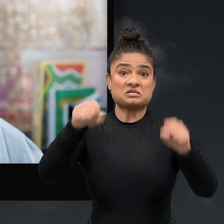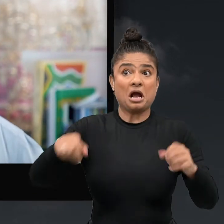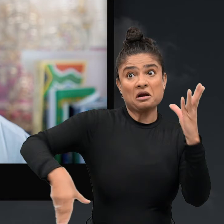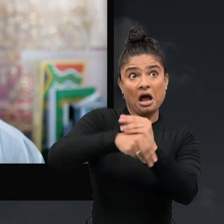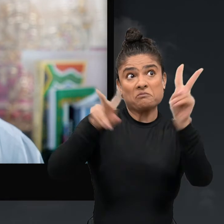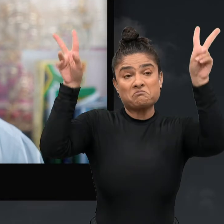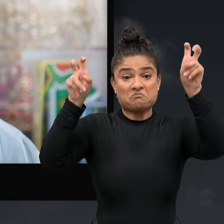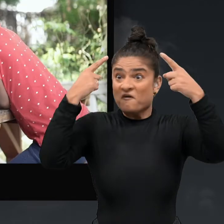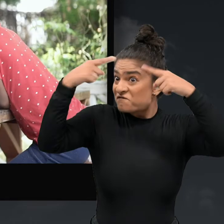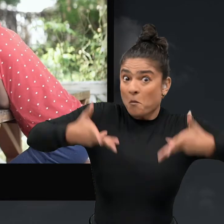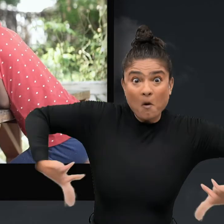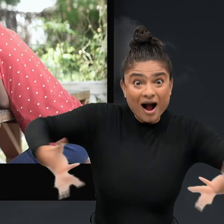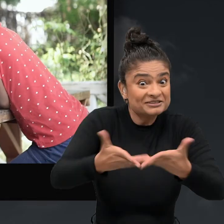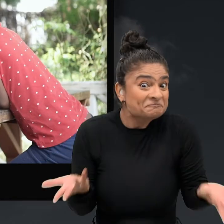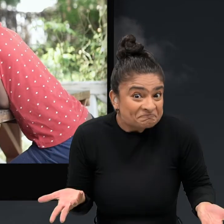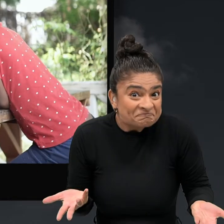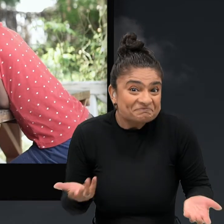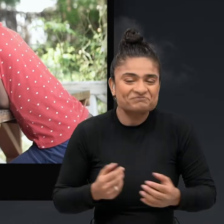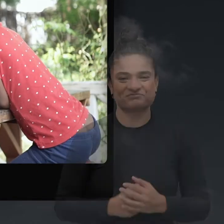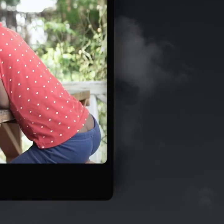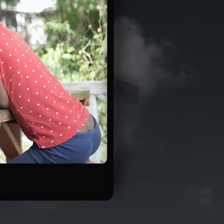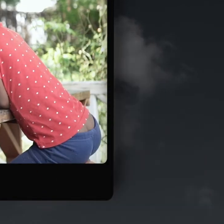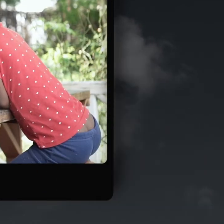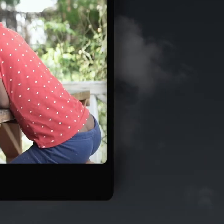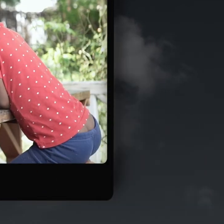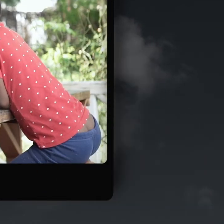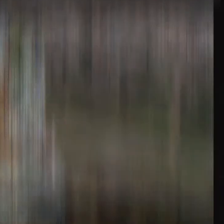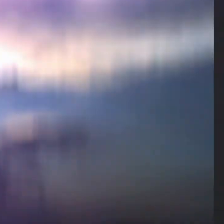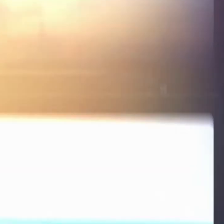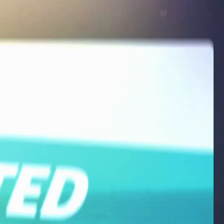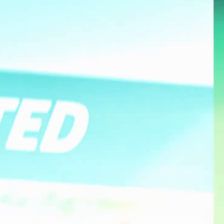us. I can add, is for us.